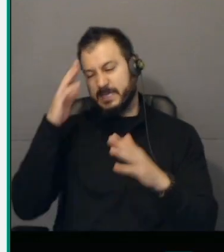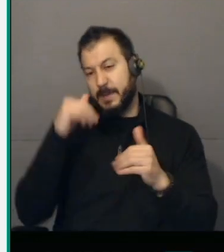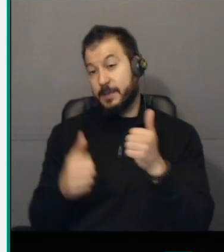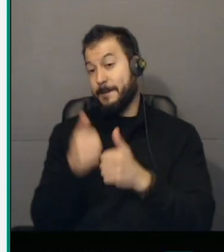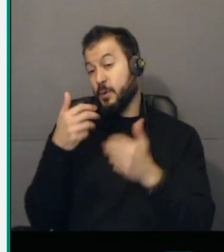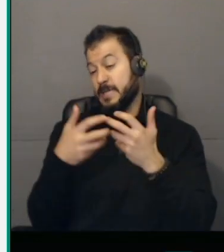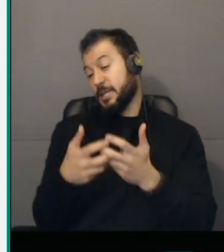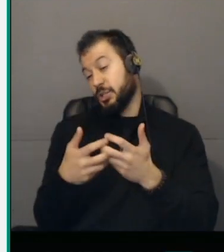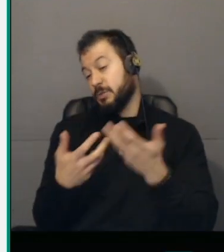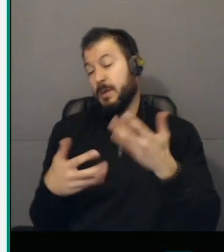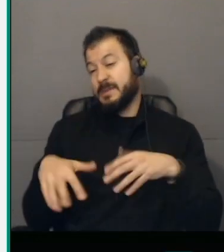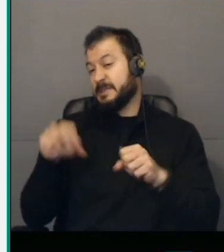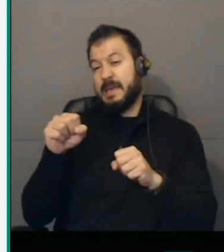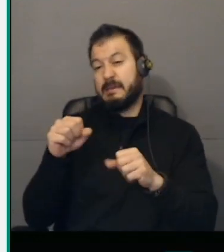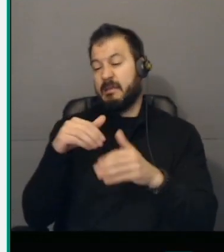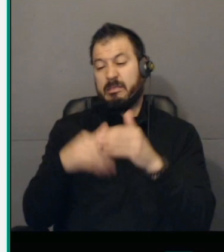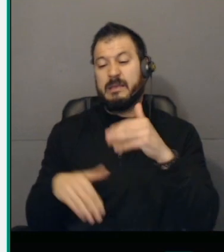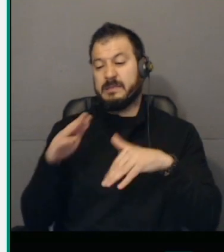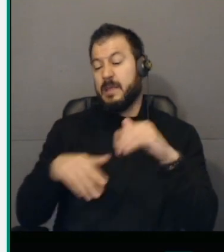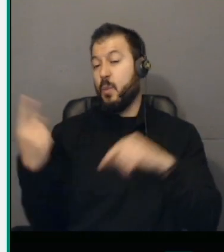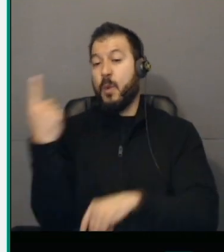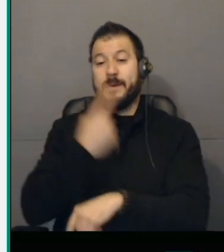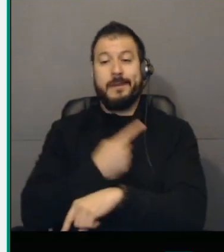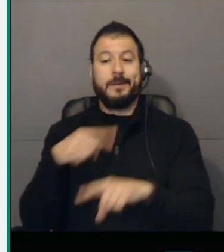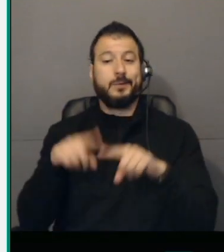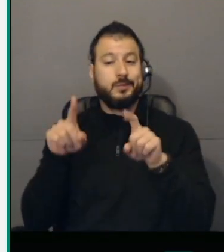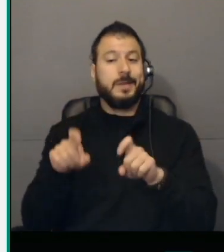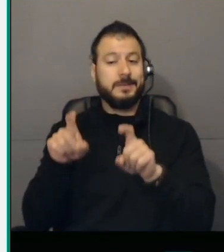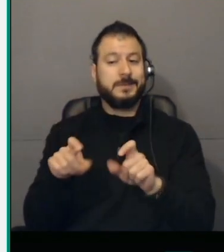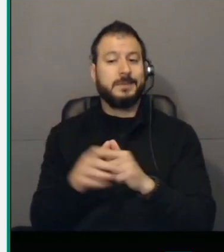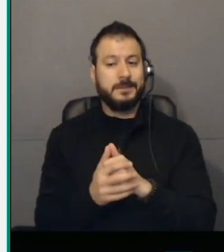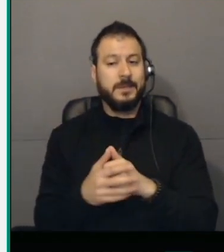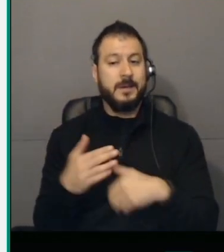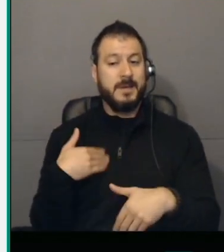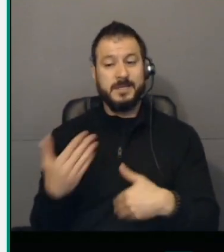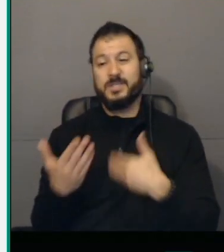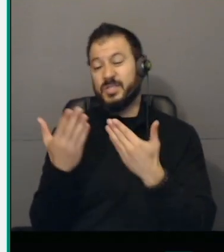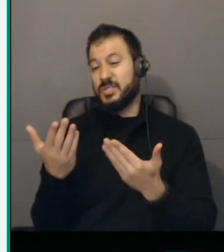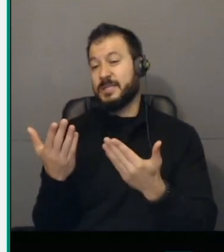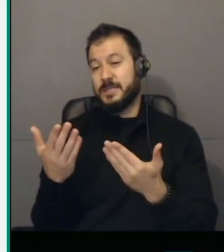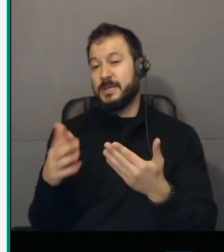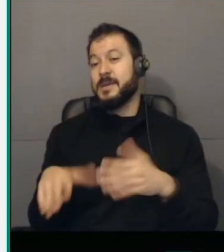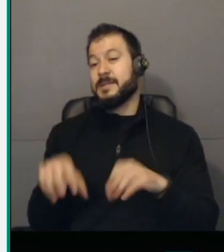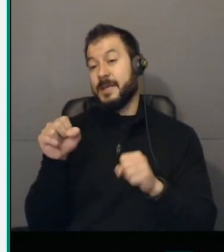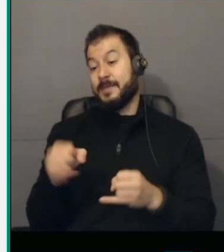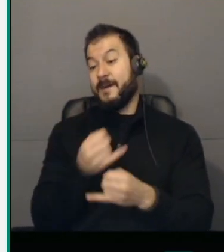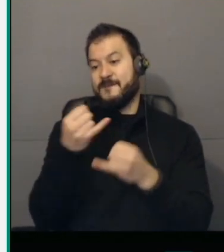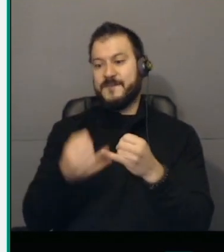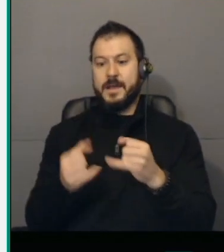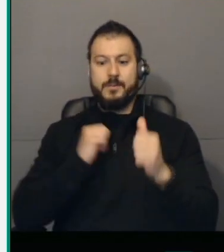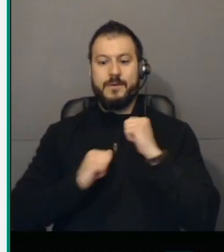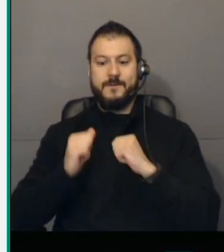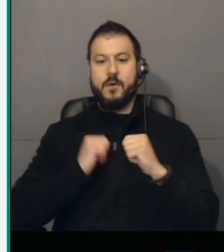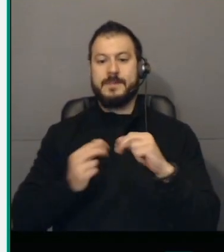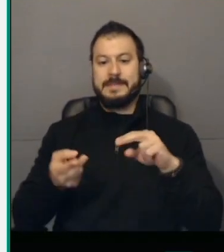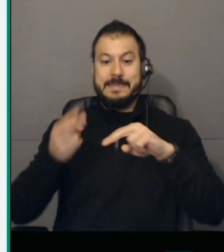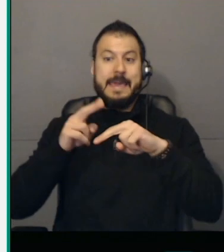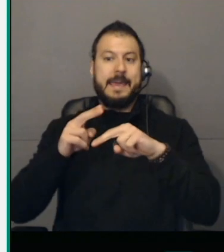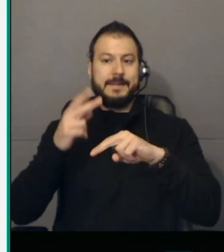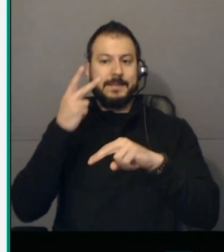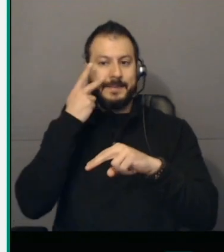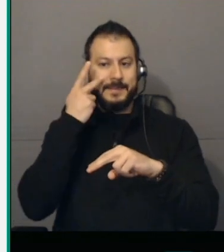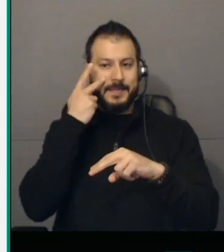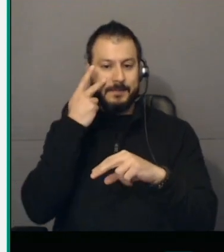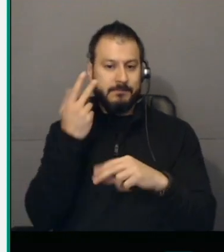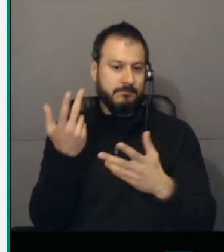most engines. It'll probably take you less than a day to test out. And my suggestion would be taking that final performance gain and consider your